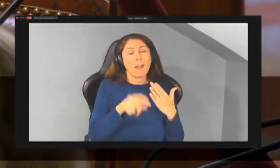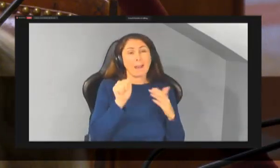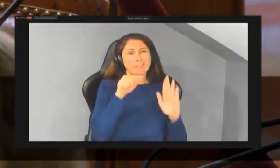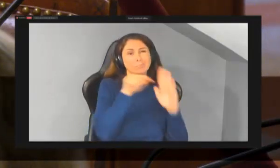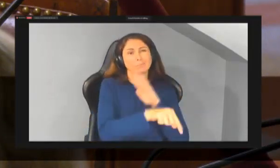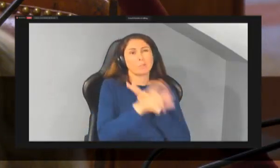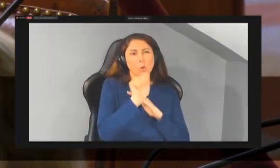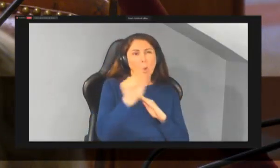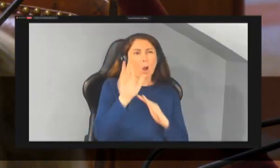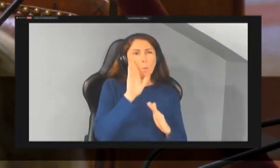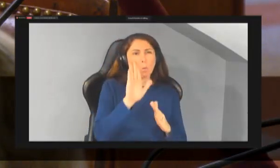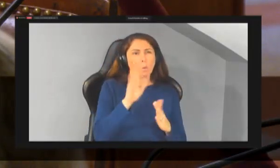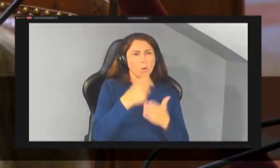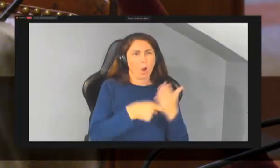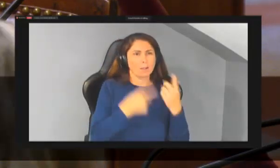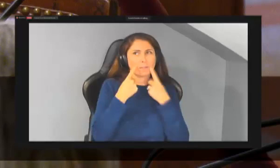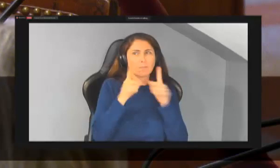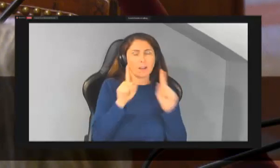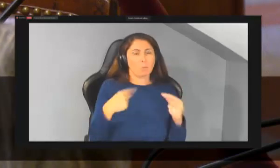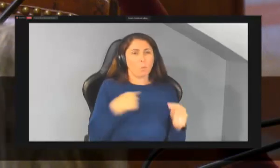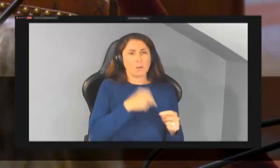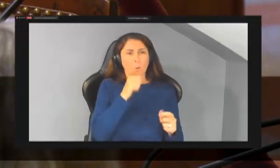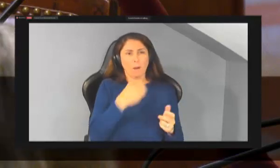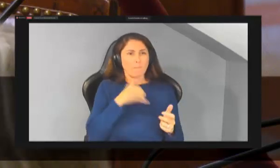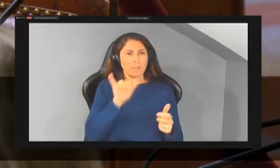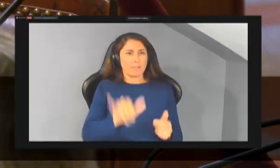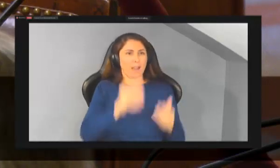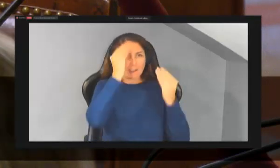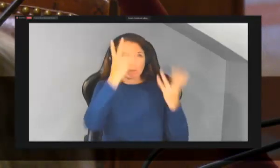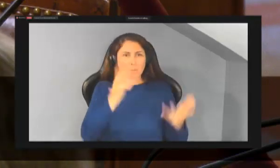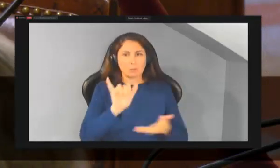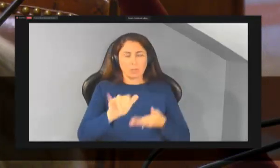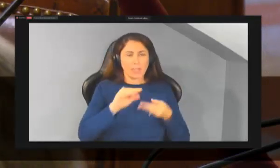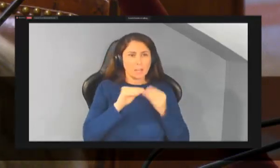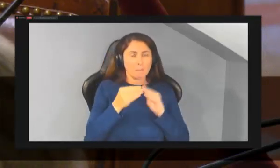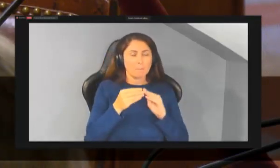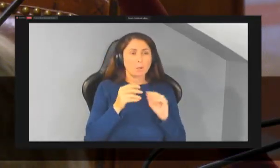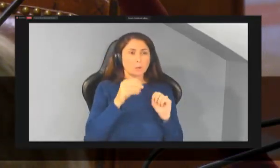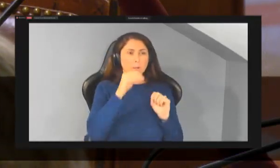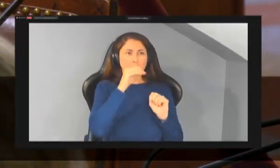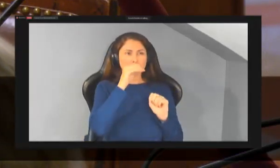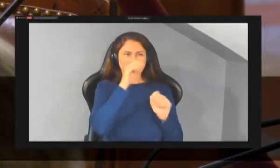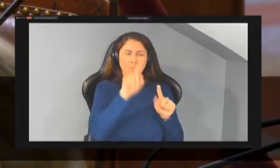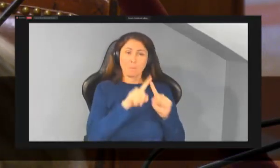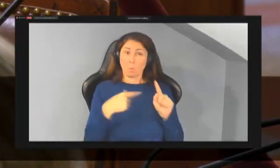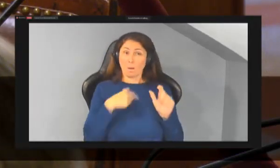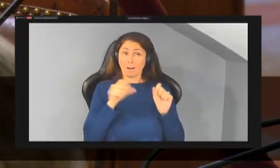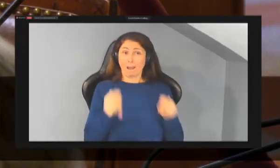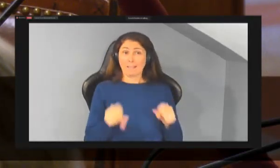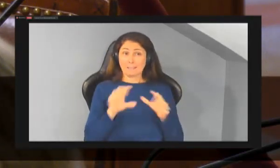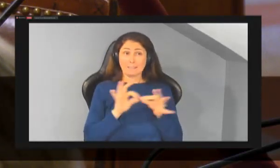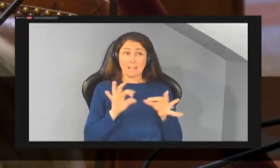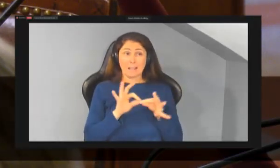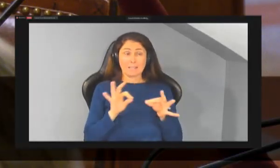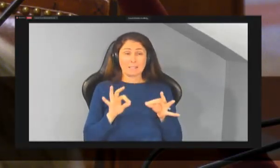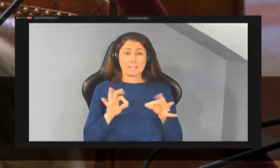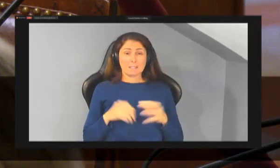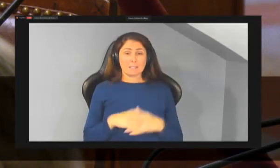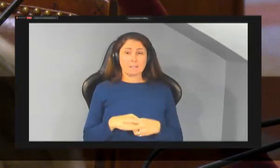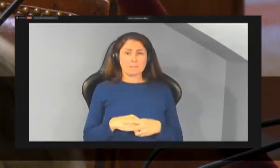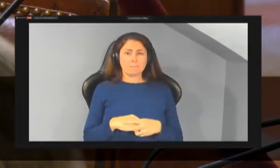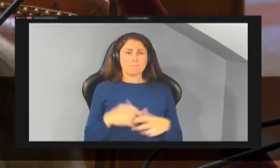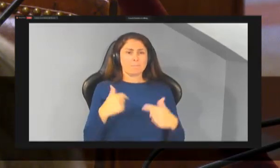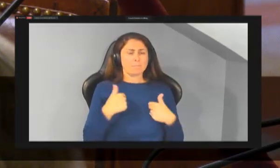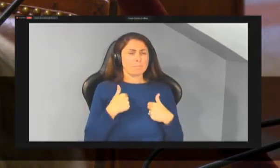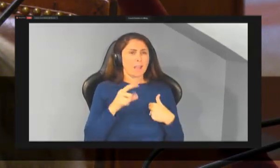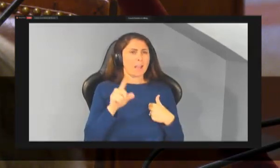here because we don't have that information or those numbers. But what I can say is, I think that it's